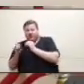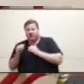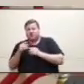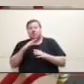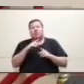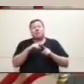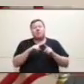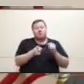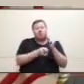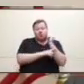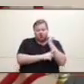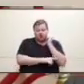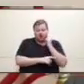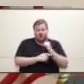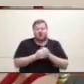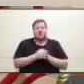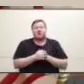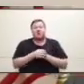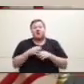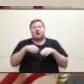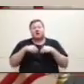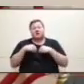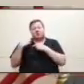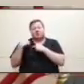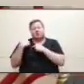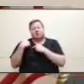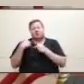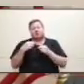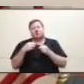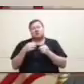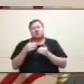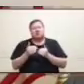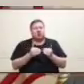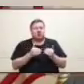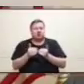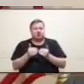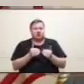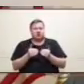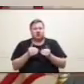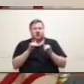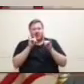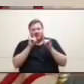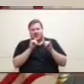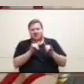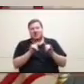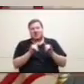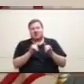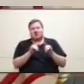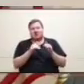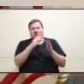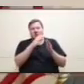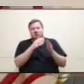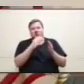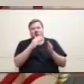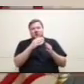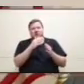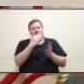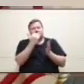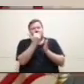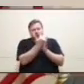the consequence management in relation to the underspend expenditure in relation to that conditional grant? That's the question.